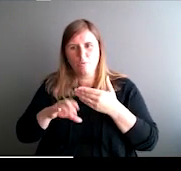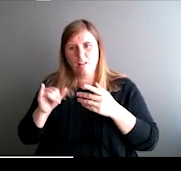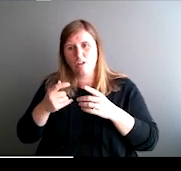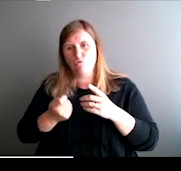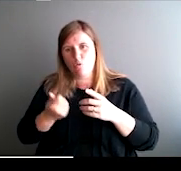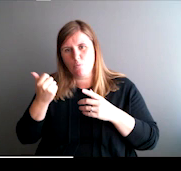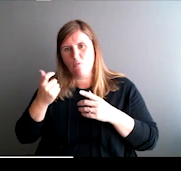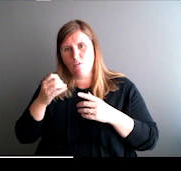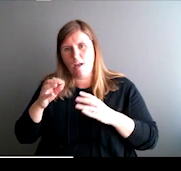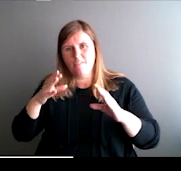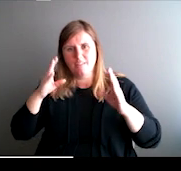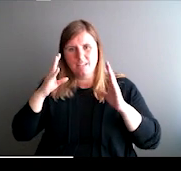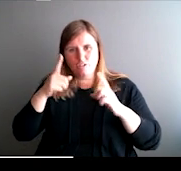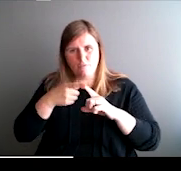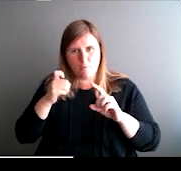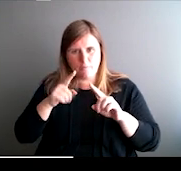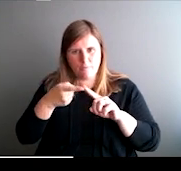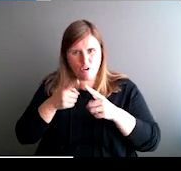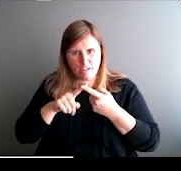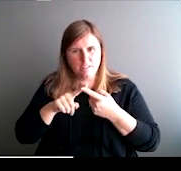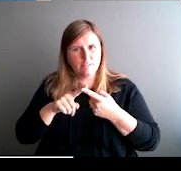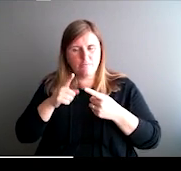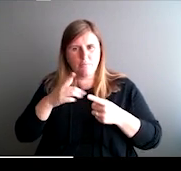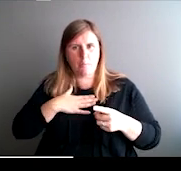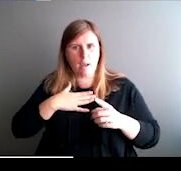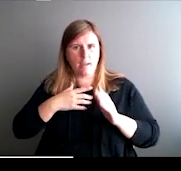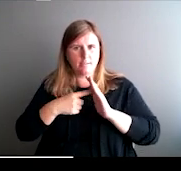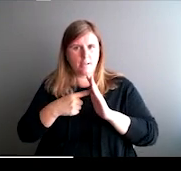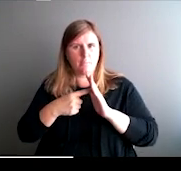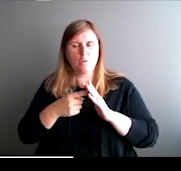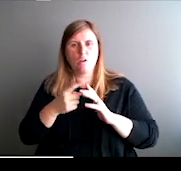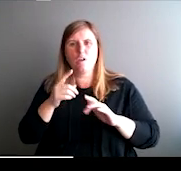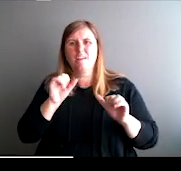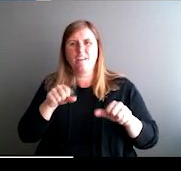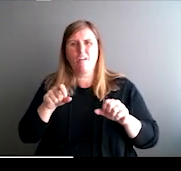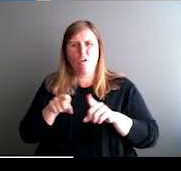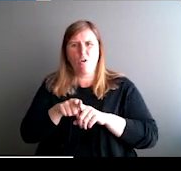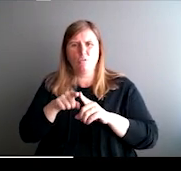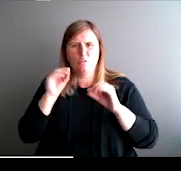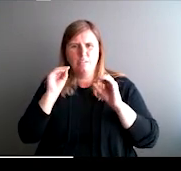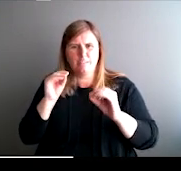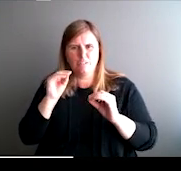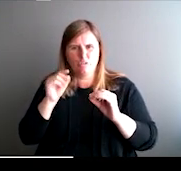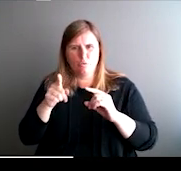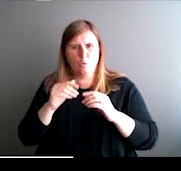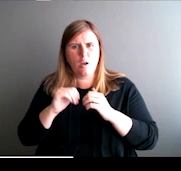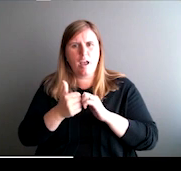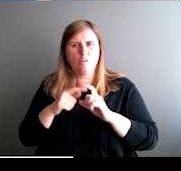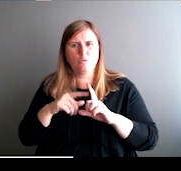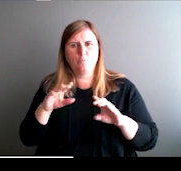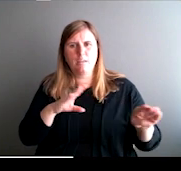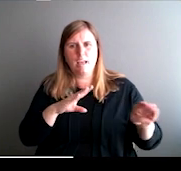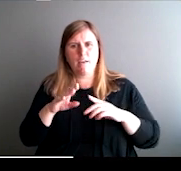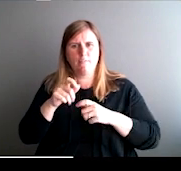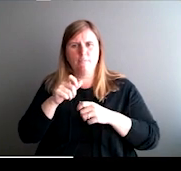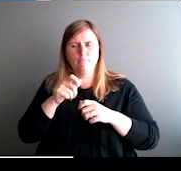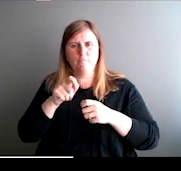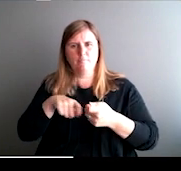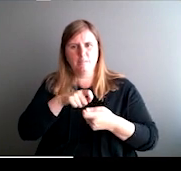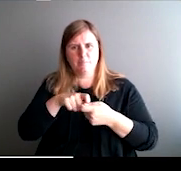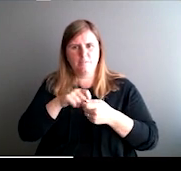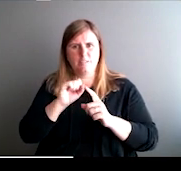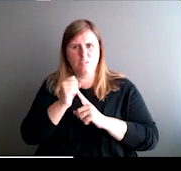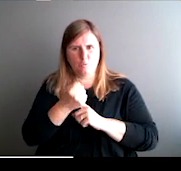of attention from friends, from my example. It can also teach you how to behave under certain